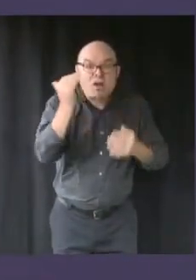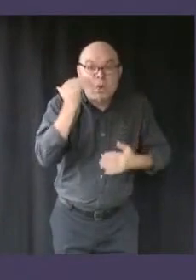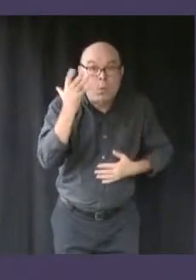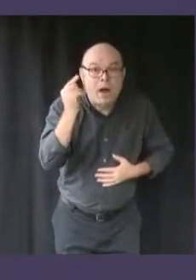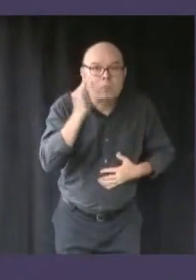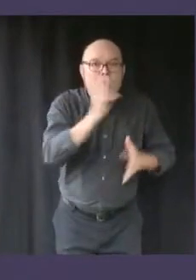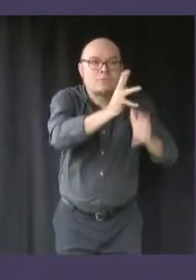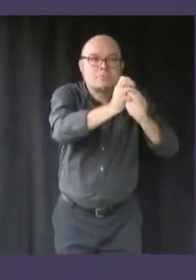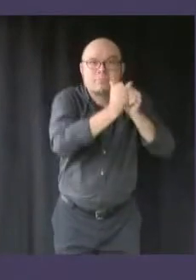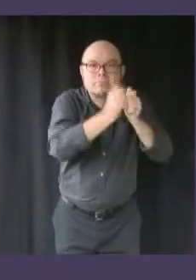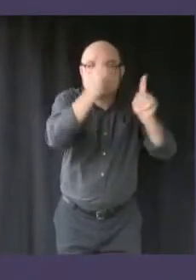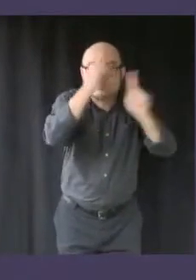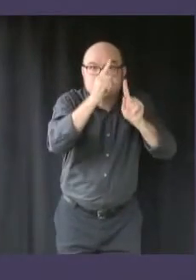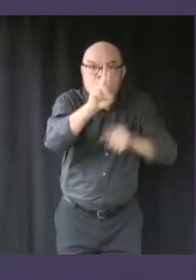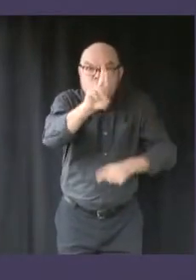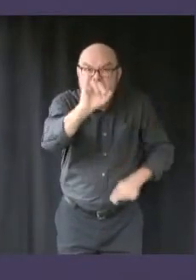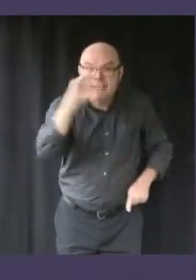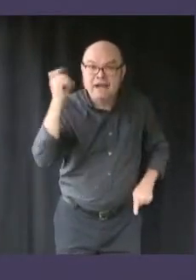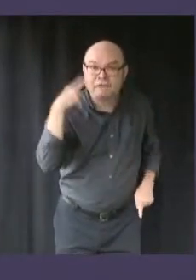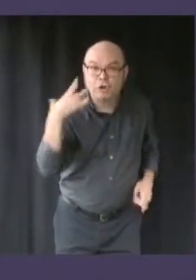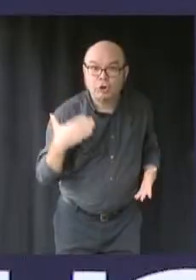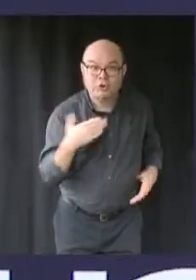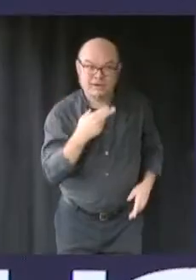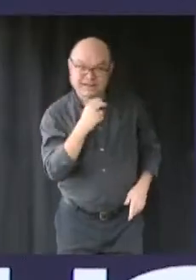Yes, yes.